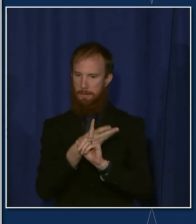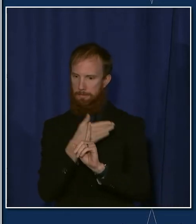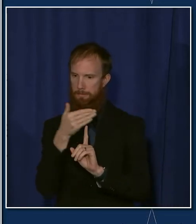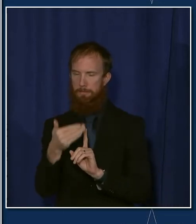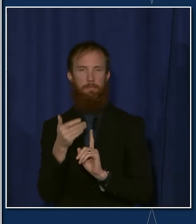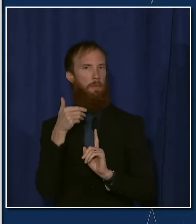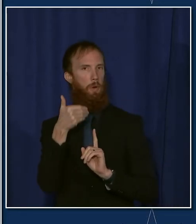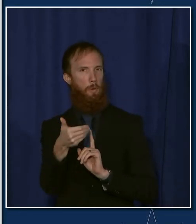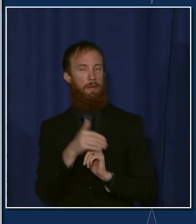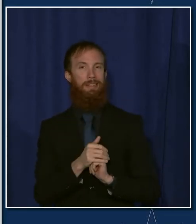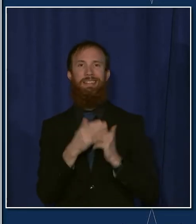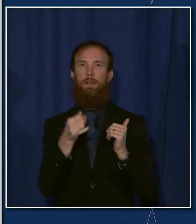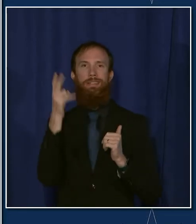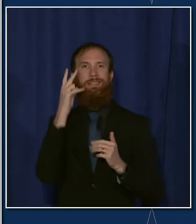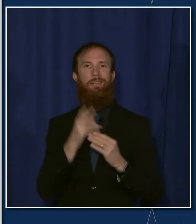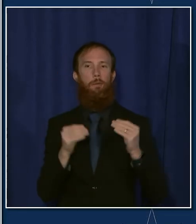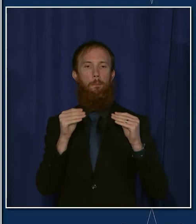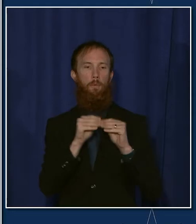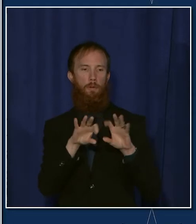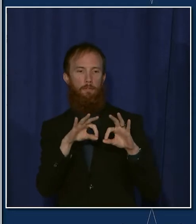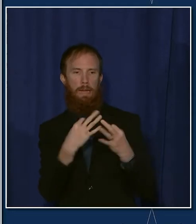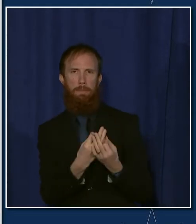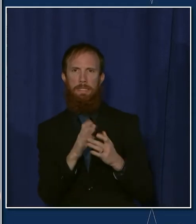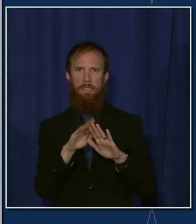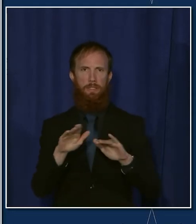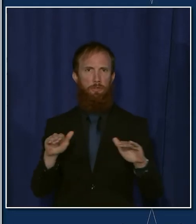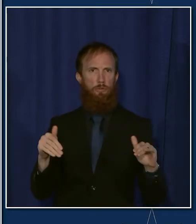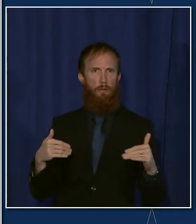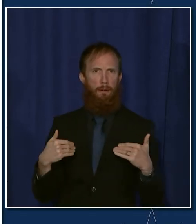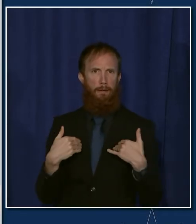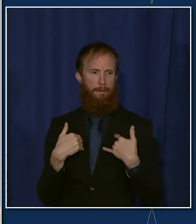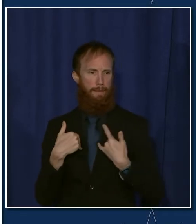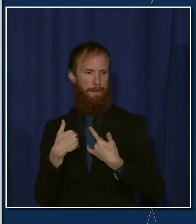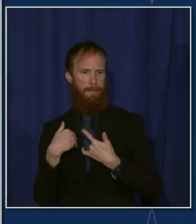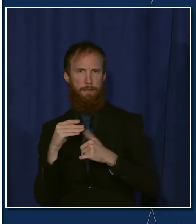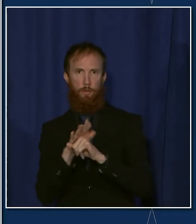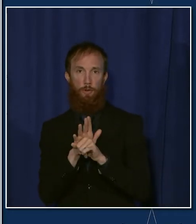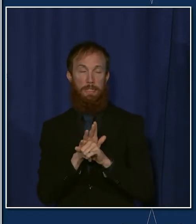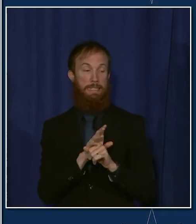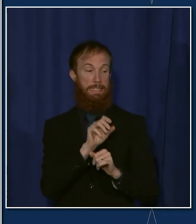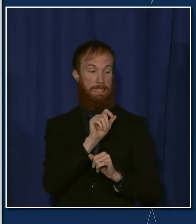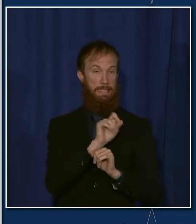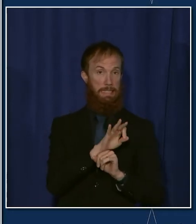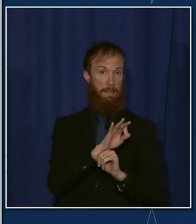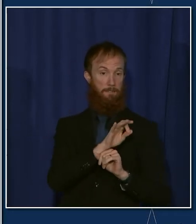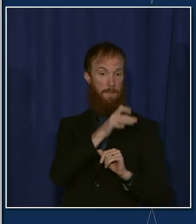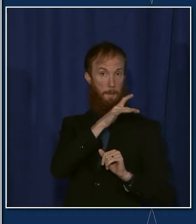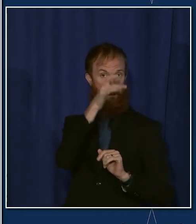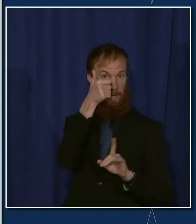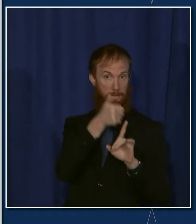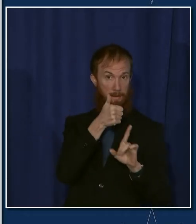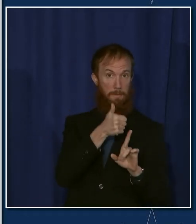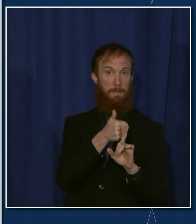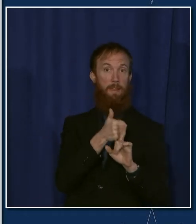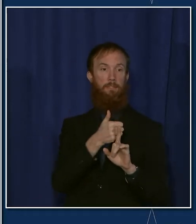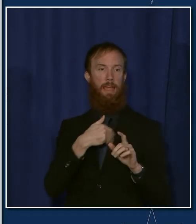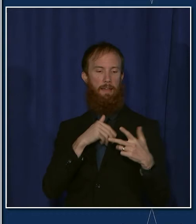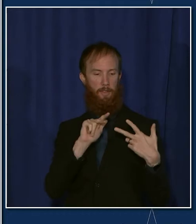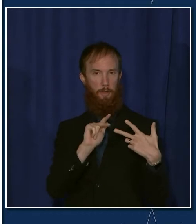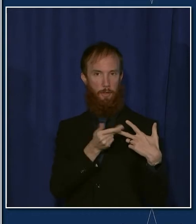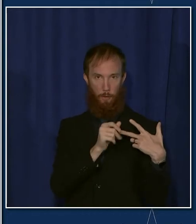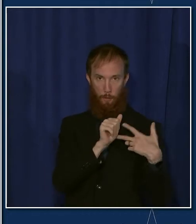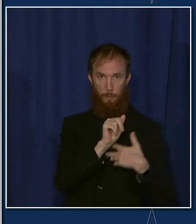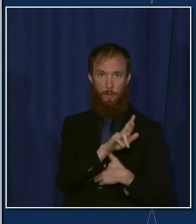being diagnosed with COVID, and often where parents are boosted, they're less likely to get a breakthrough infection. The most important thing,